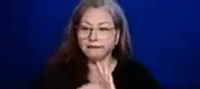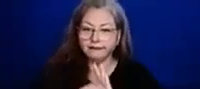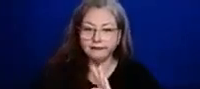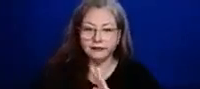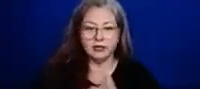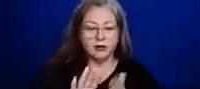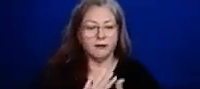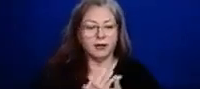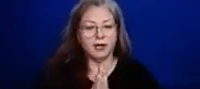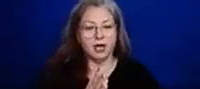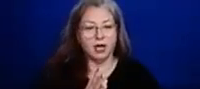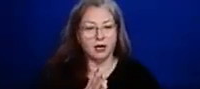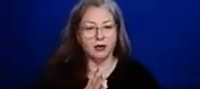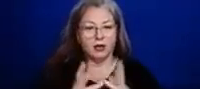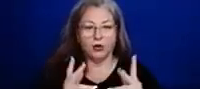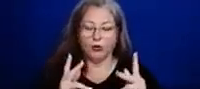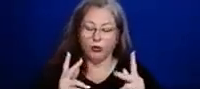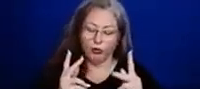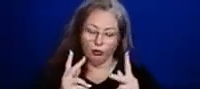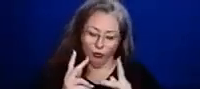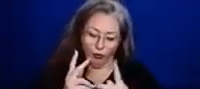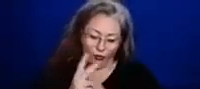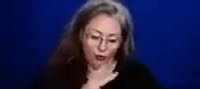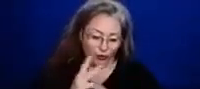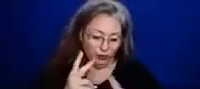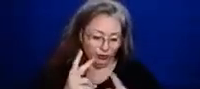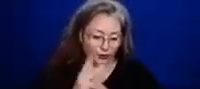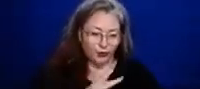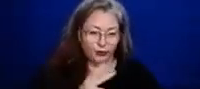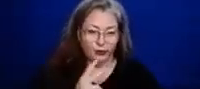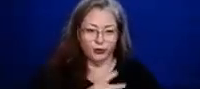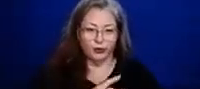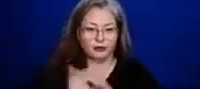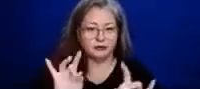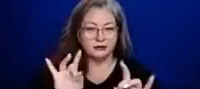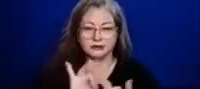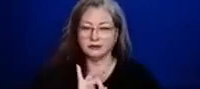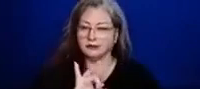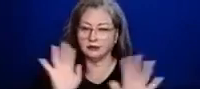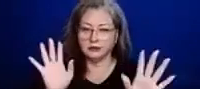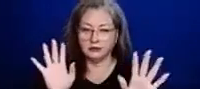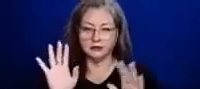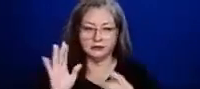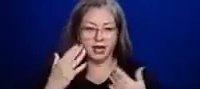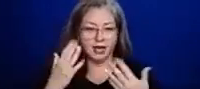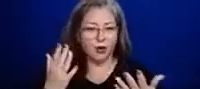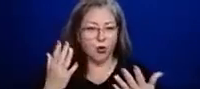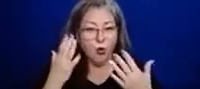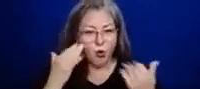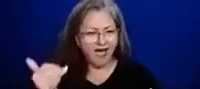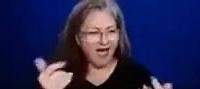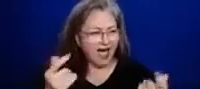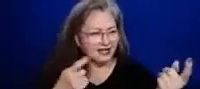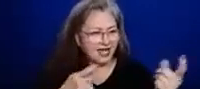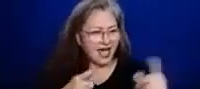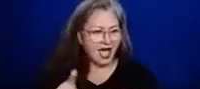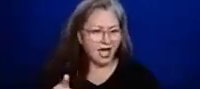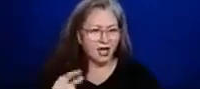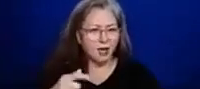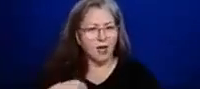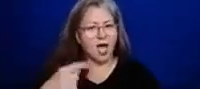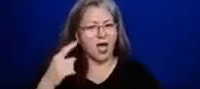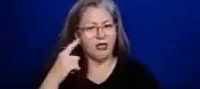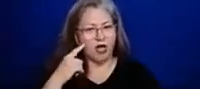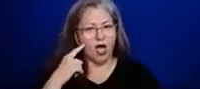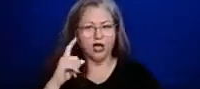so much more, mucho más graves. I don't know why this is getting, I thought we would be